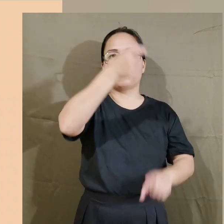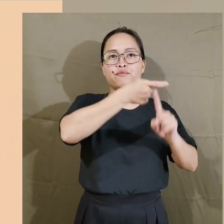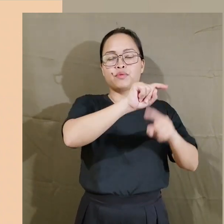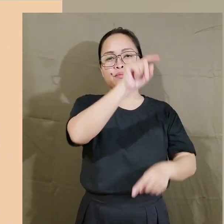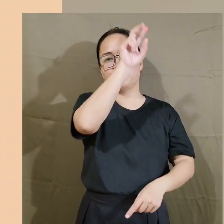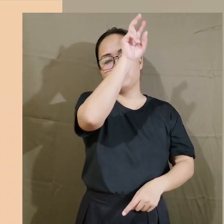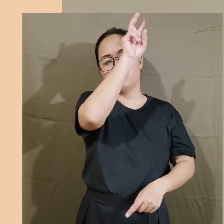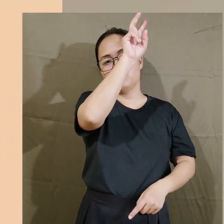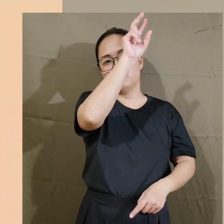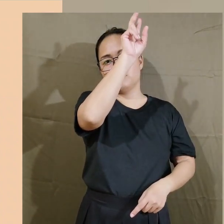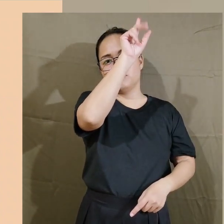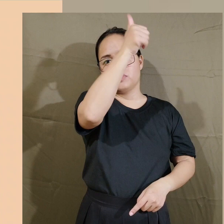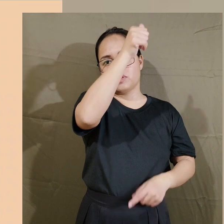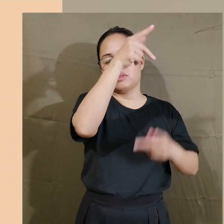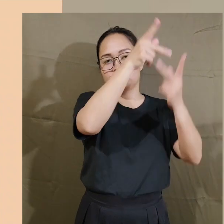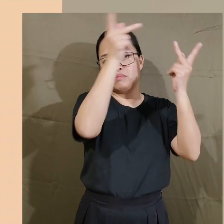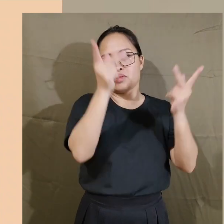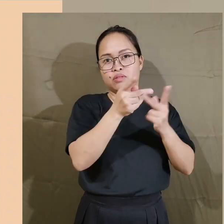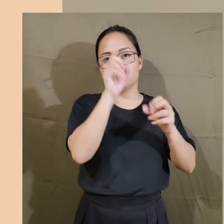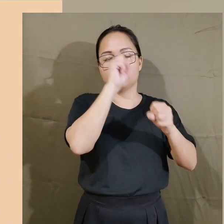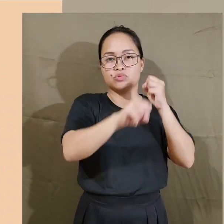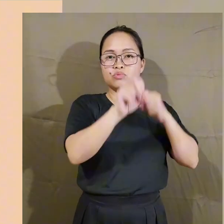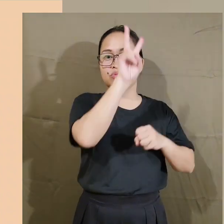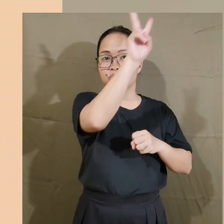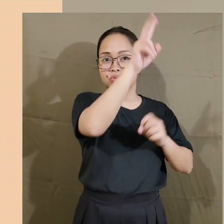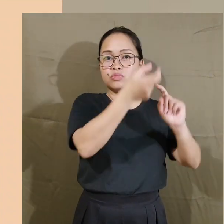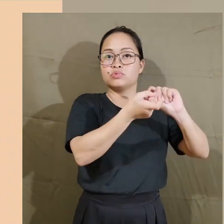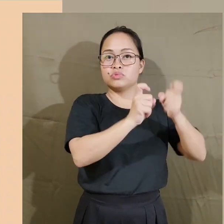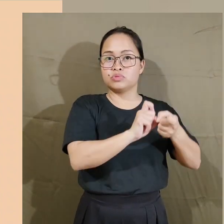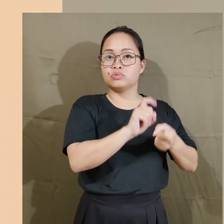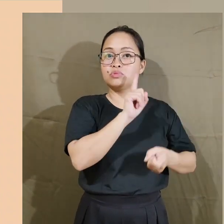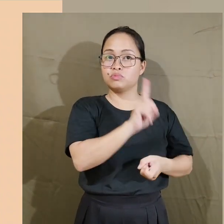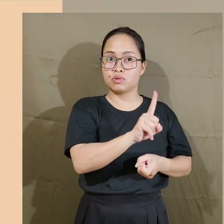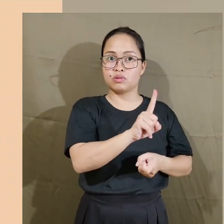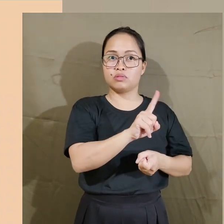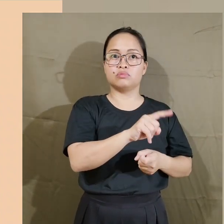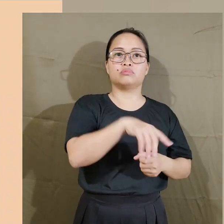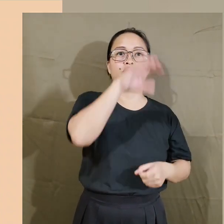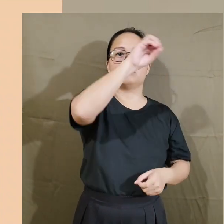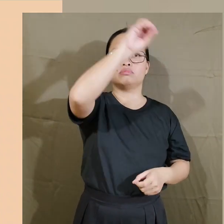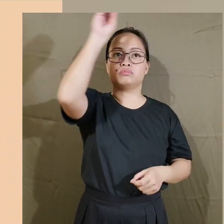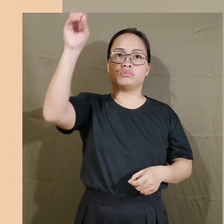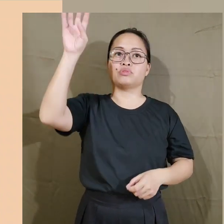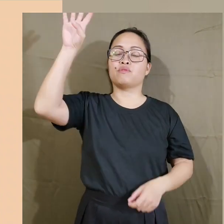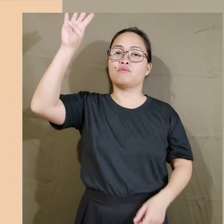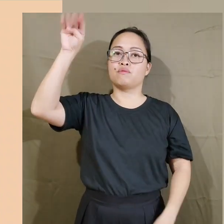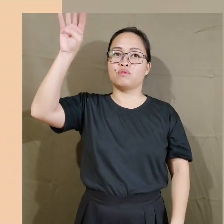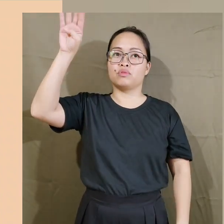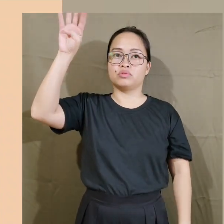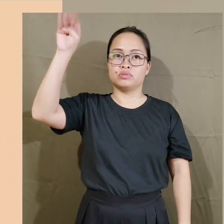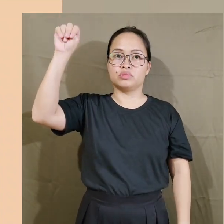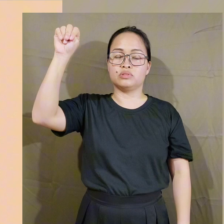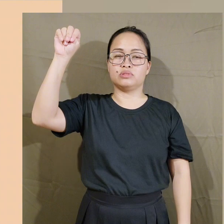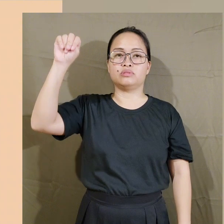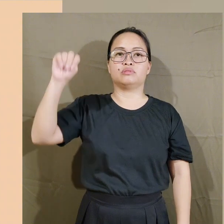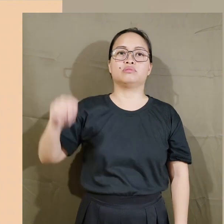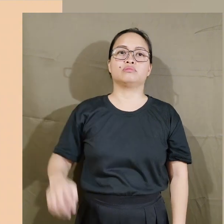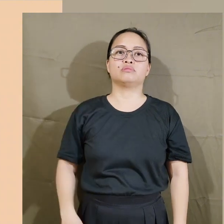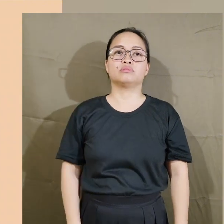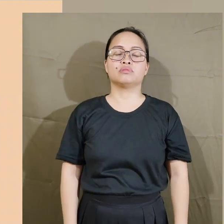place. So 2 becomes 1 and 4 becomes 14. So 14 minus 8